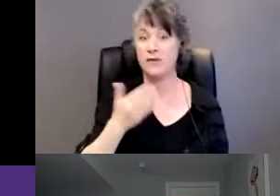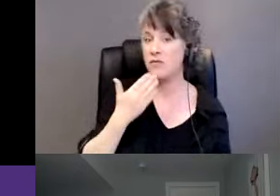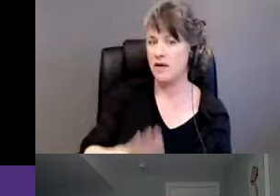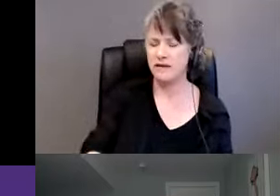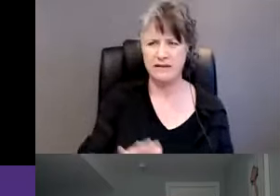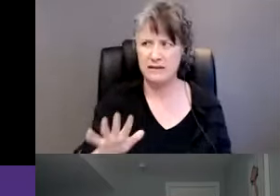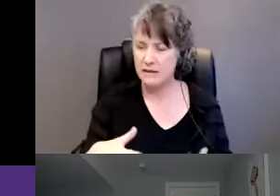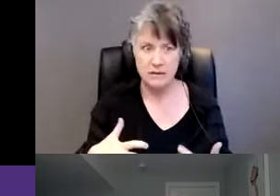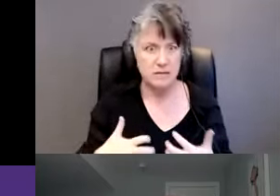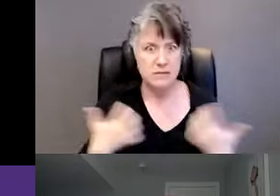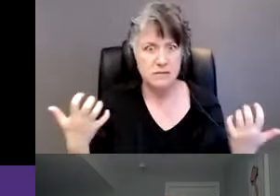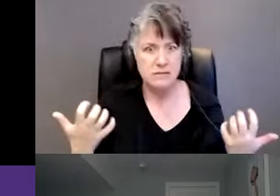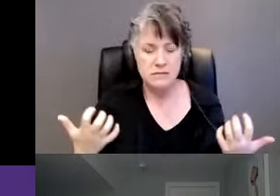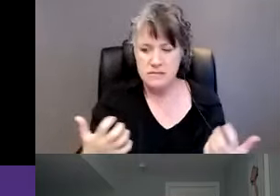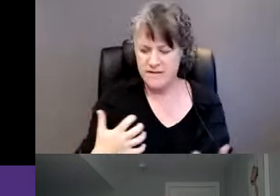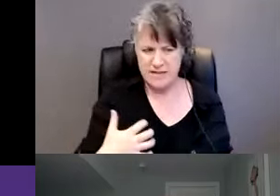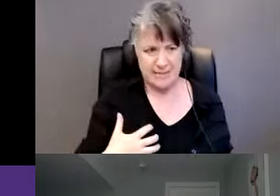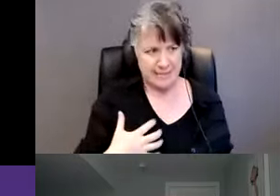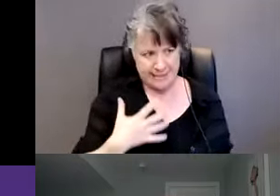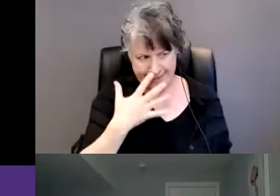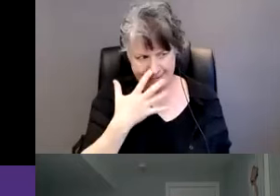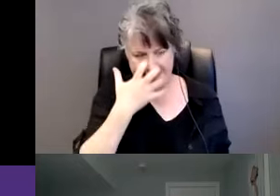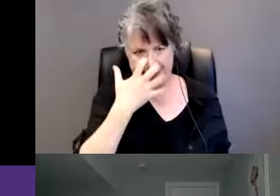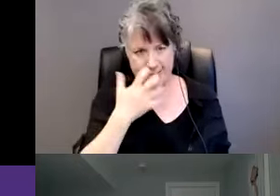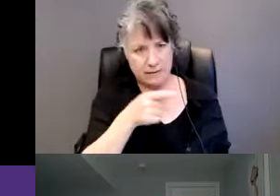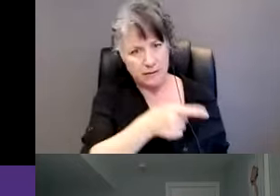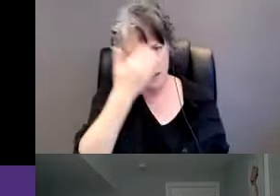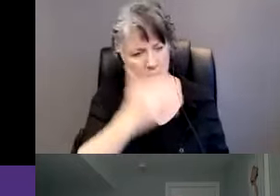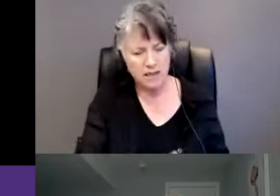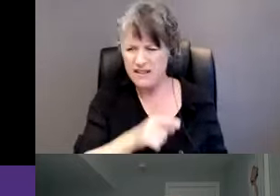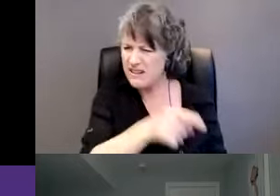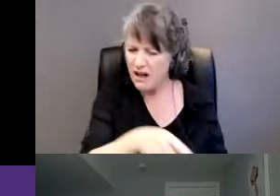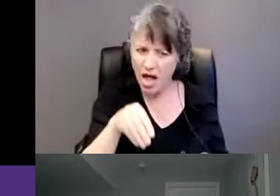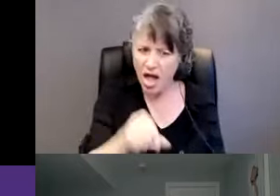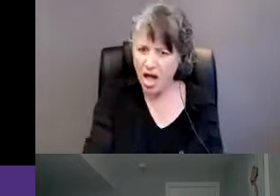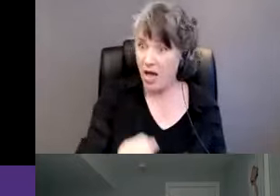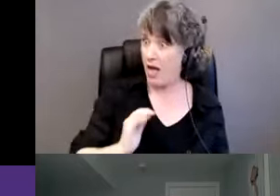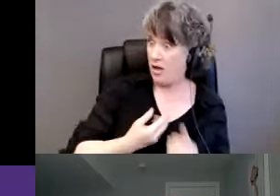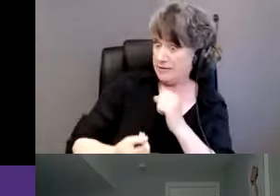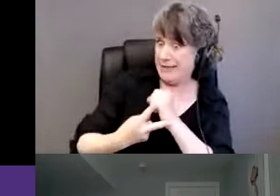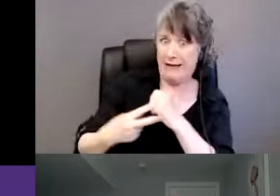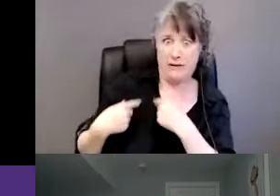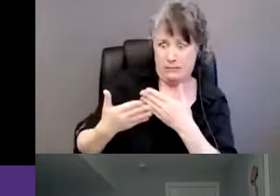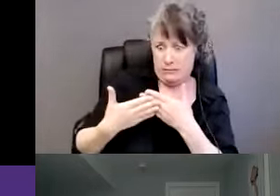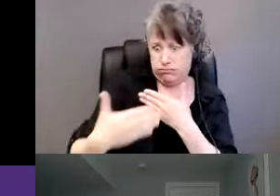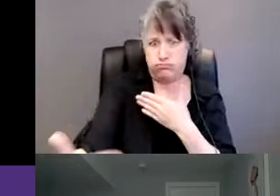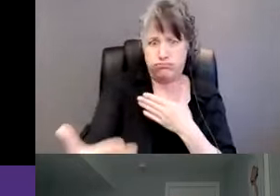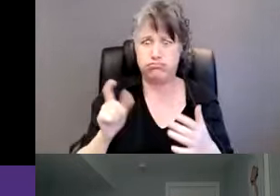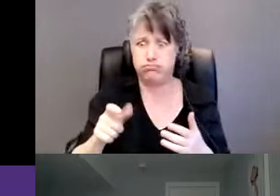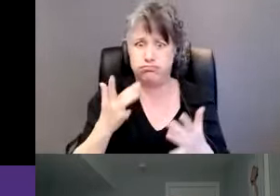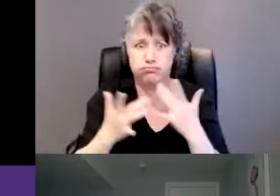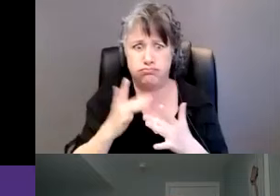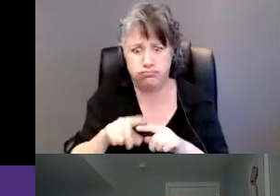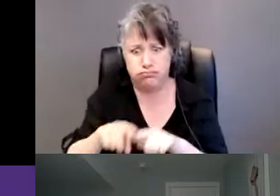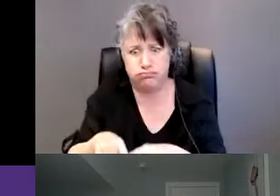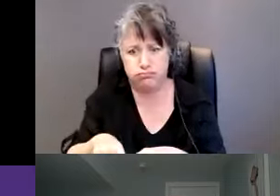expressed anger and resentment towards her husband, stating that he was spending their nest egg and was becoming increasingly